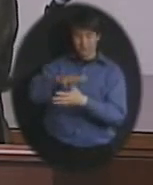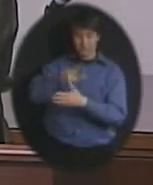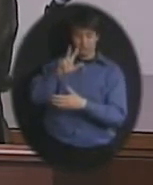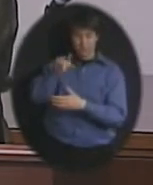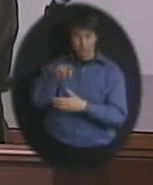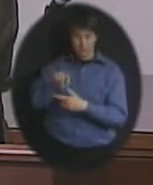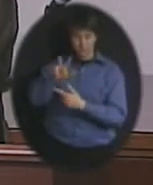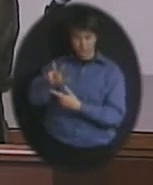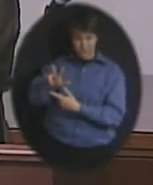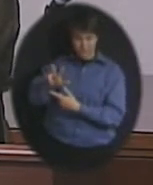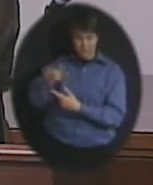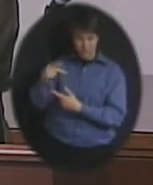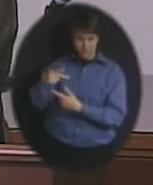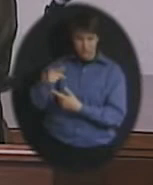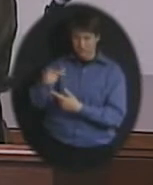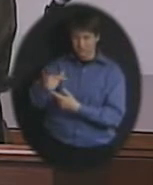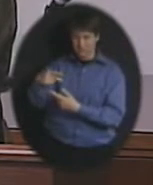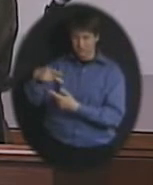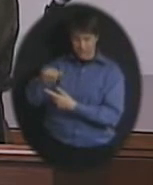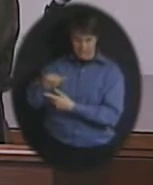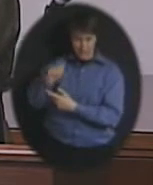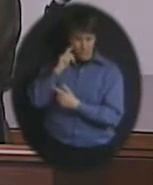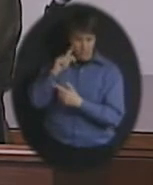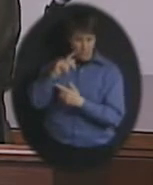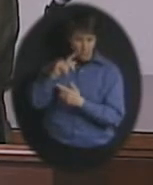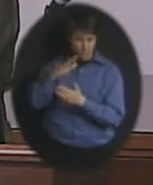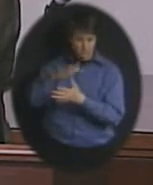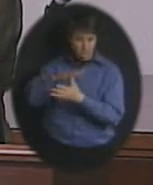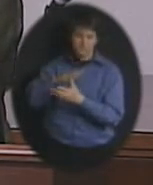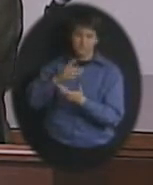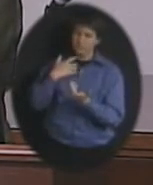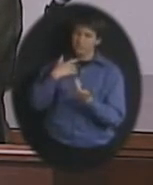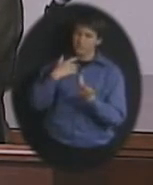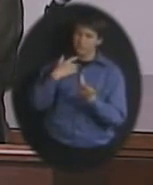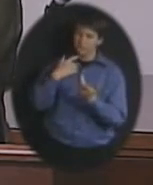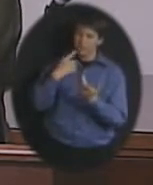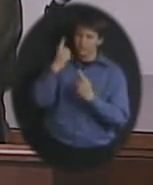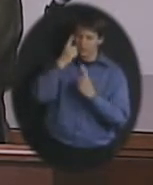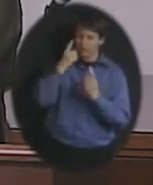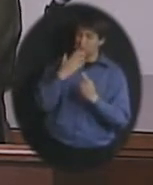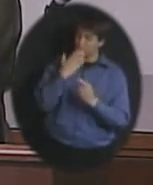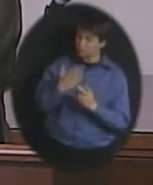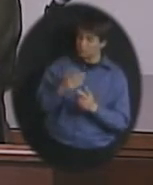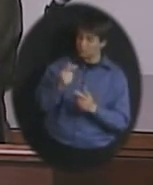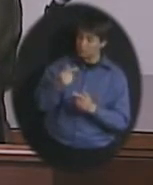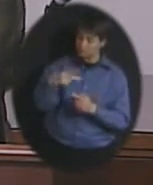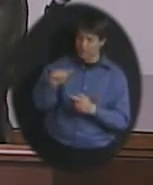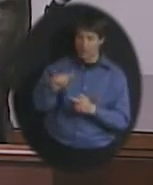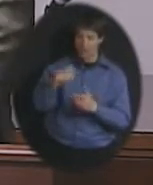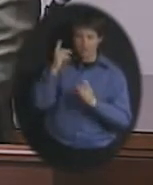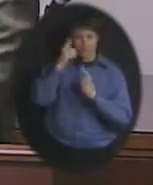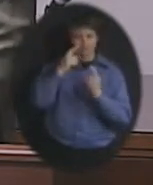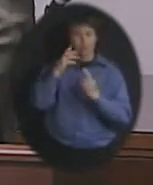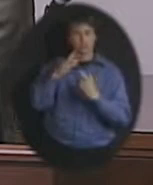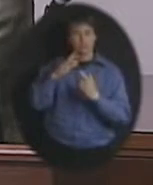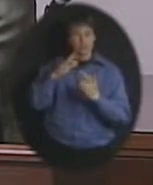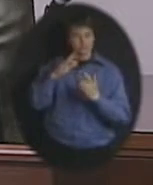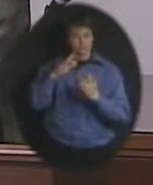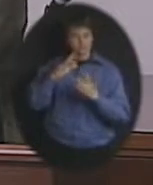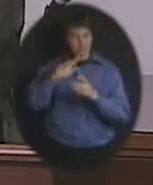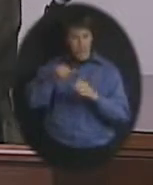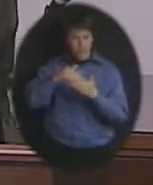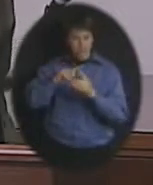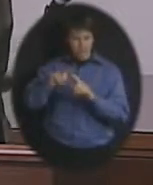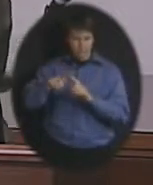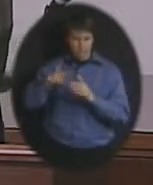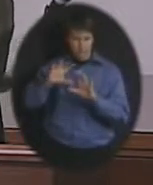3.3. which is a nice GPA, considering the dual credit options that they're in, the AP classes that they're in, and again, it's our average across all